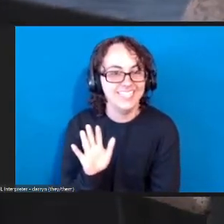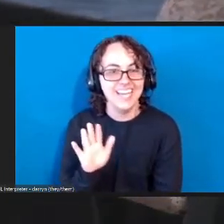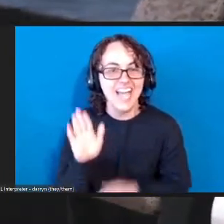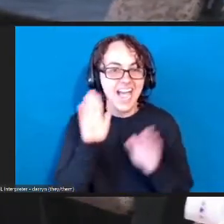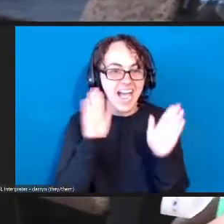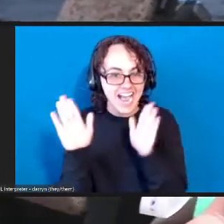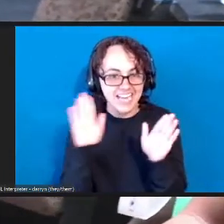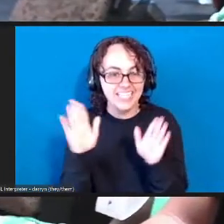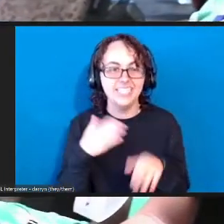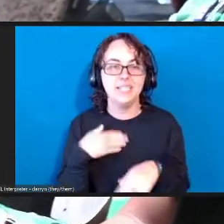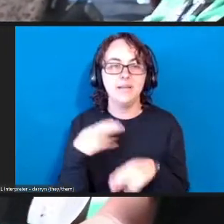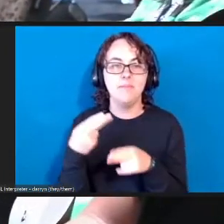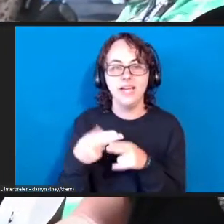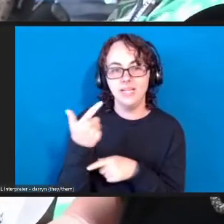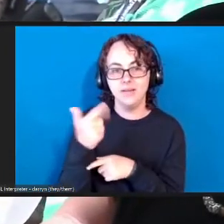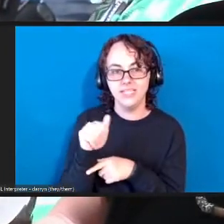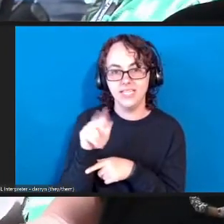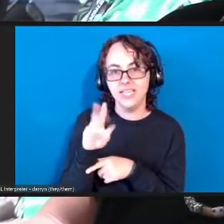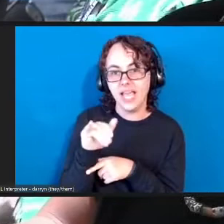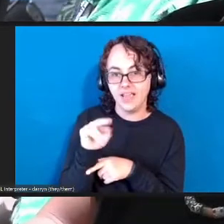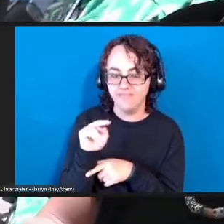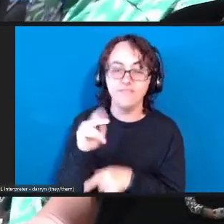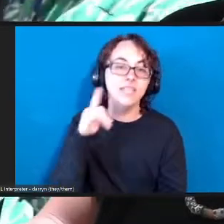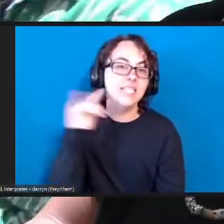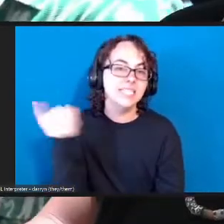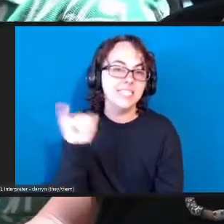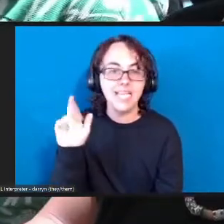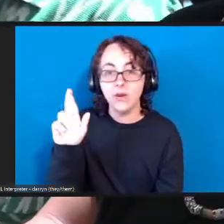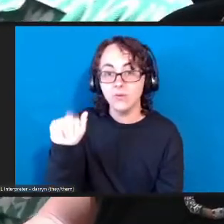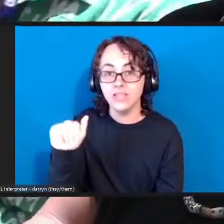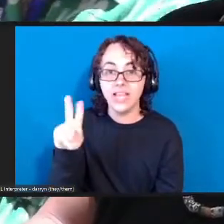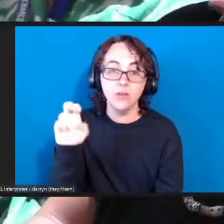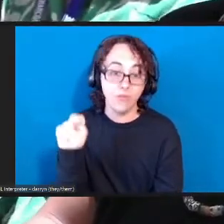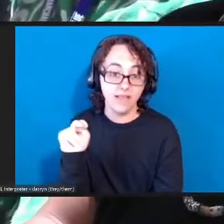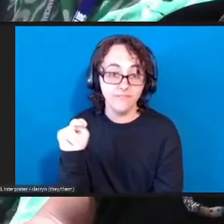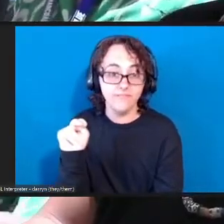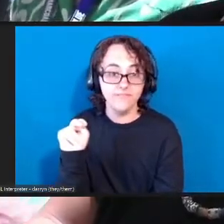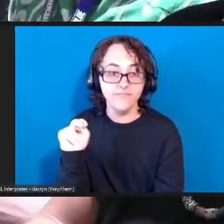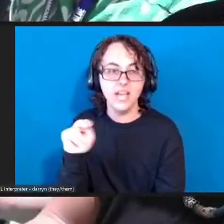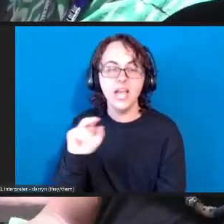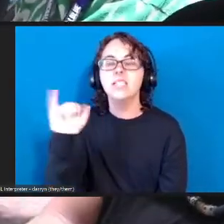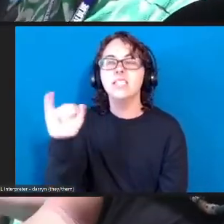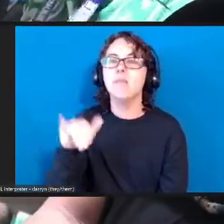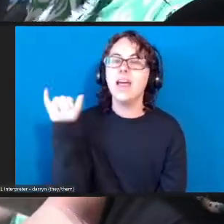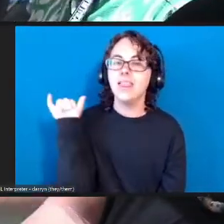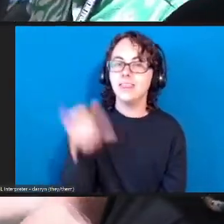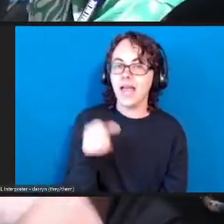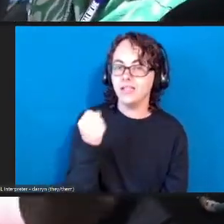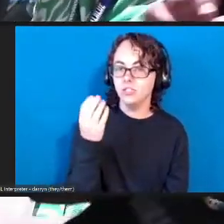Hi, my name is Gaven, rhymes with Raven, like that's so Gaven is the future I can see.